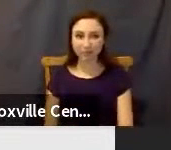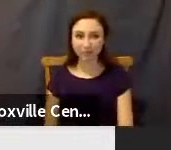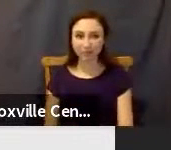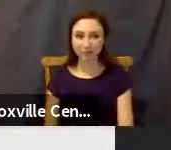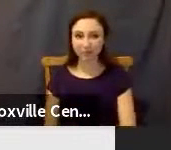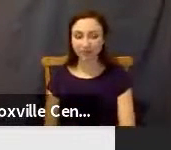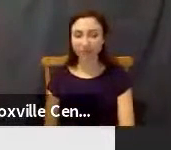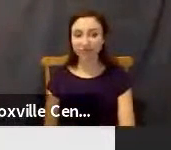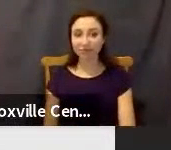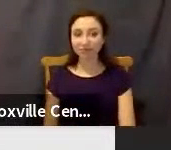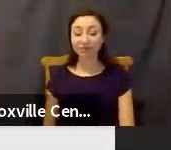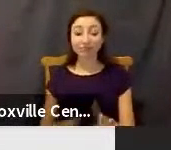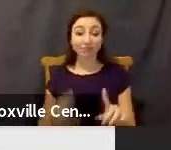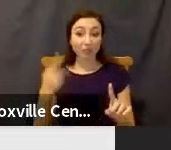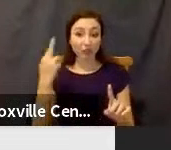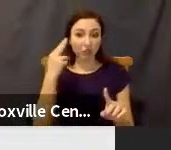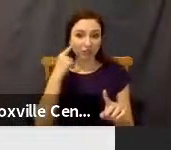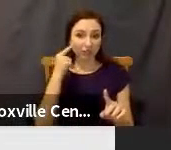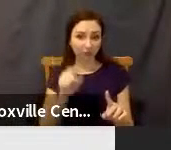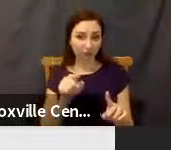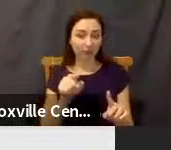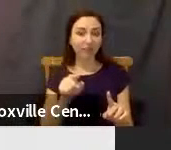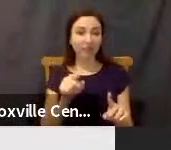And the reason for this is,